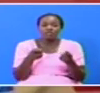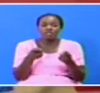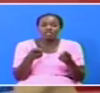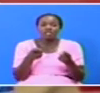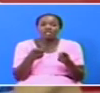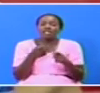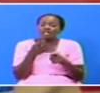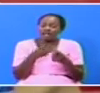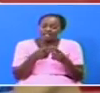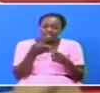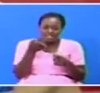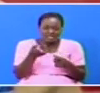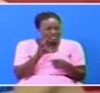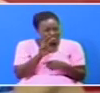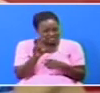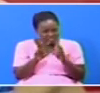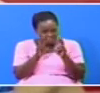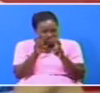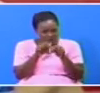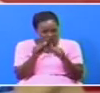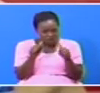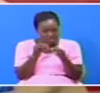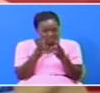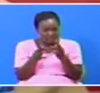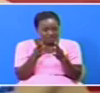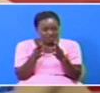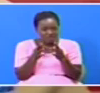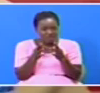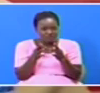check this place, because it could be,